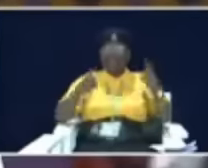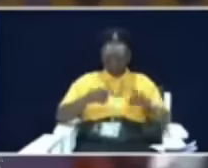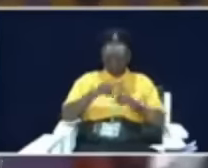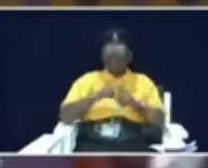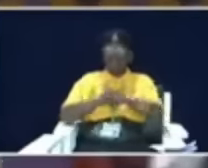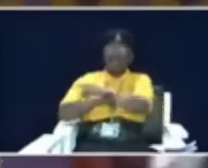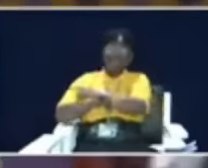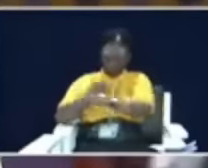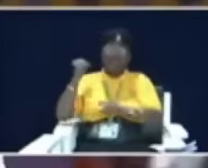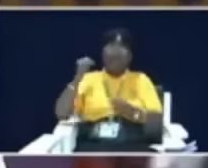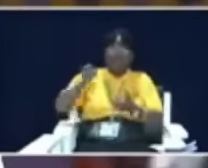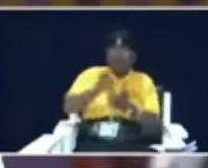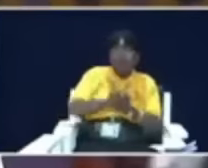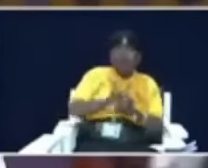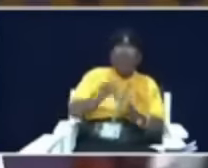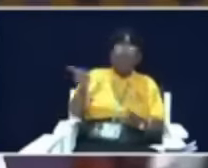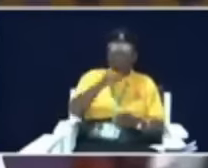you'll be amazed.